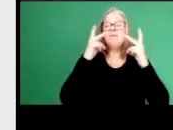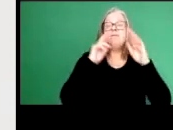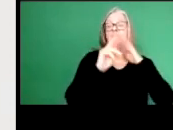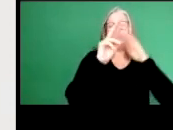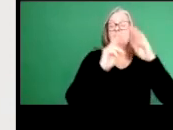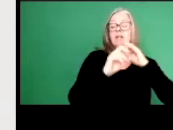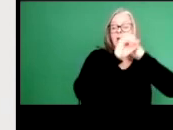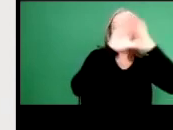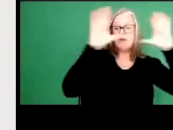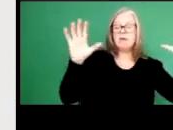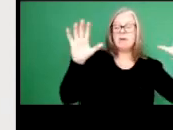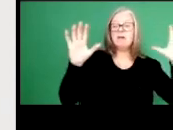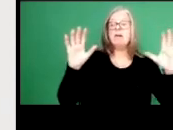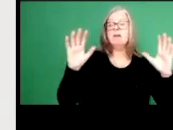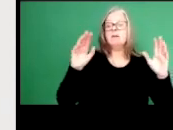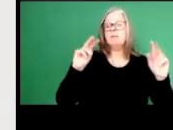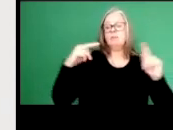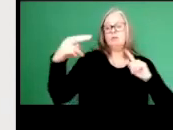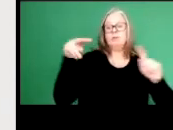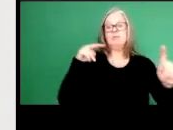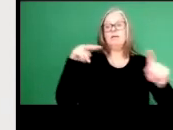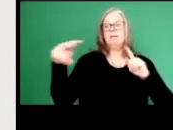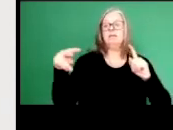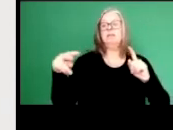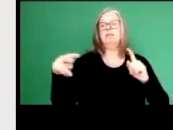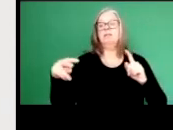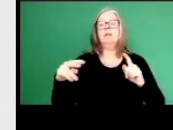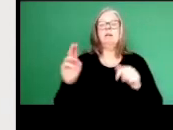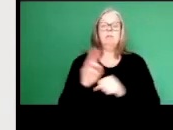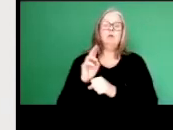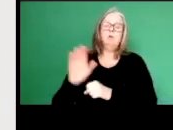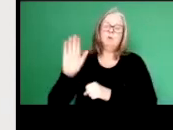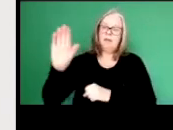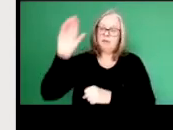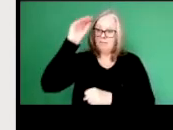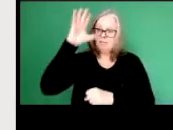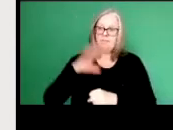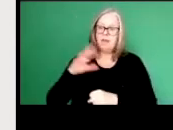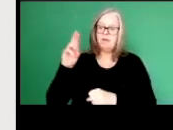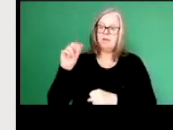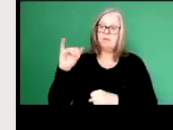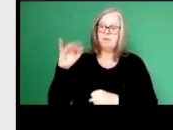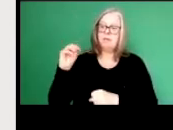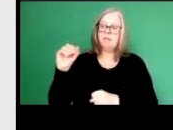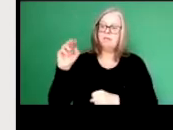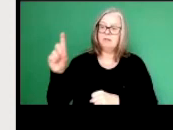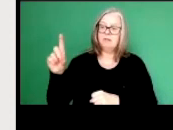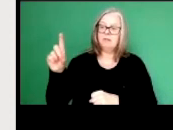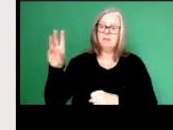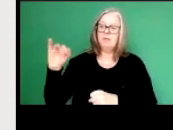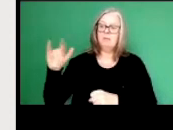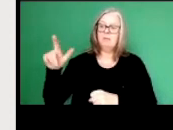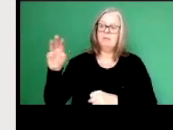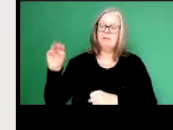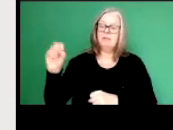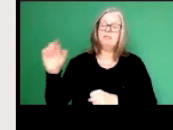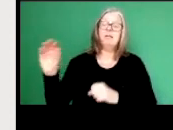So environmental justice, in other words, um, to use Raymond Williams term is a structure of feeling. Uh,